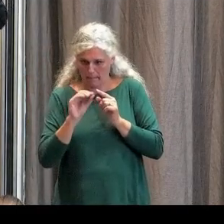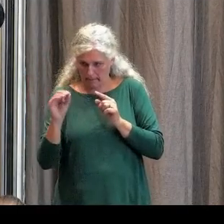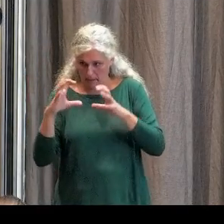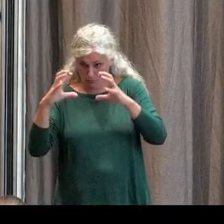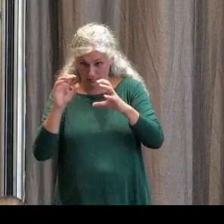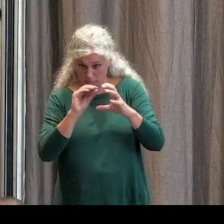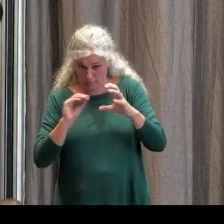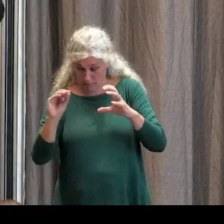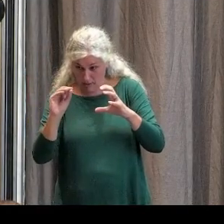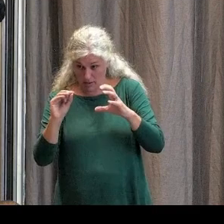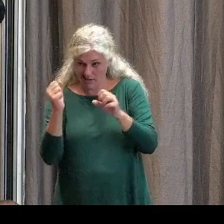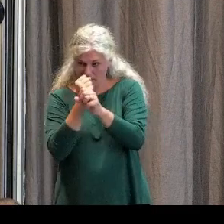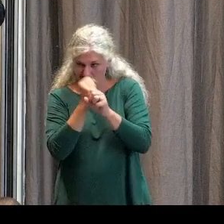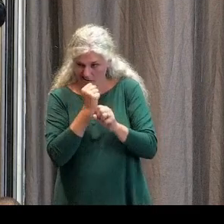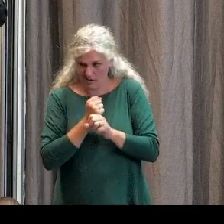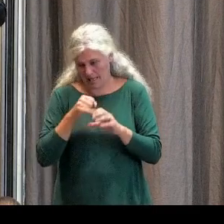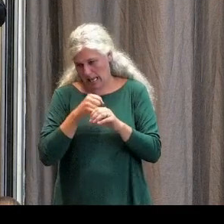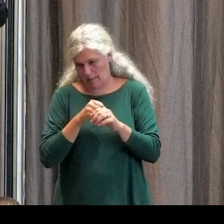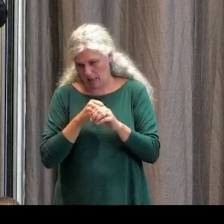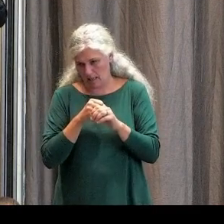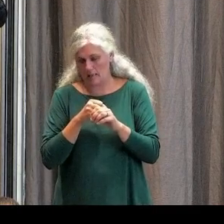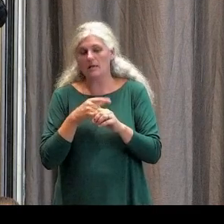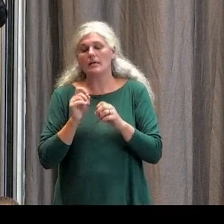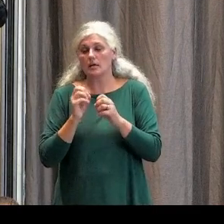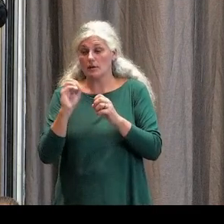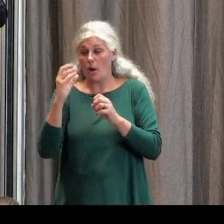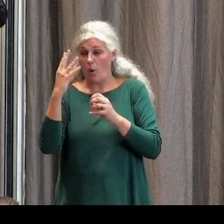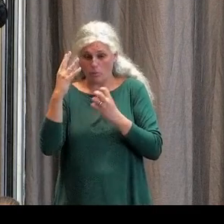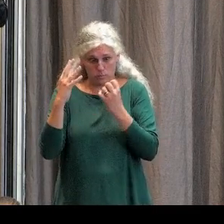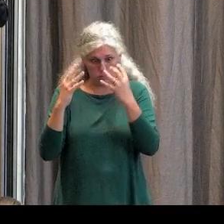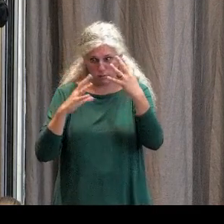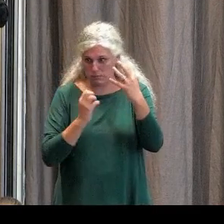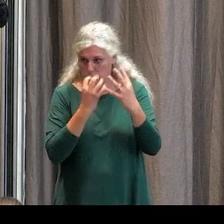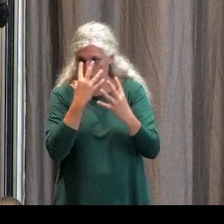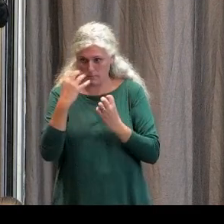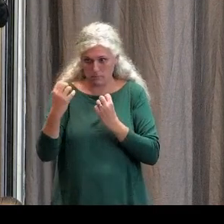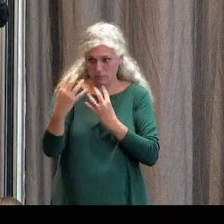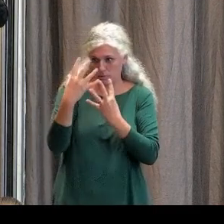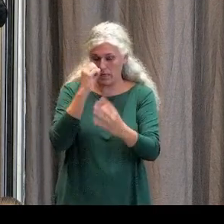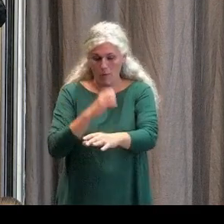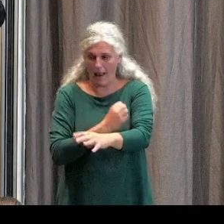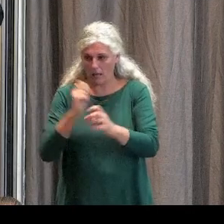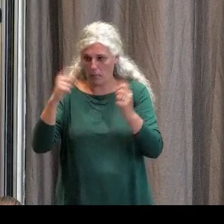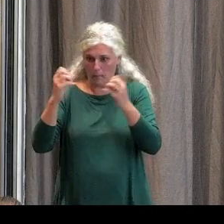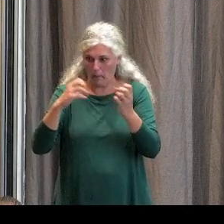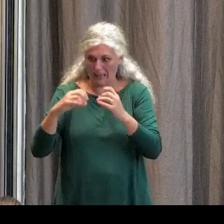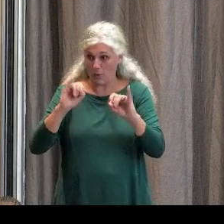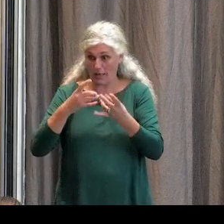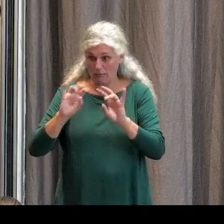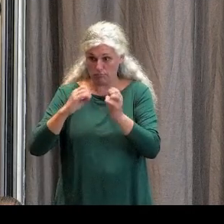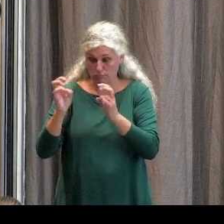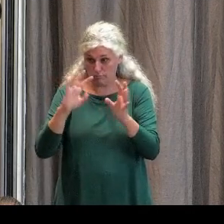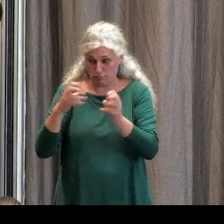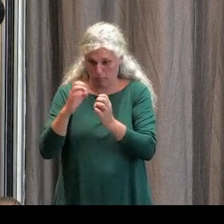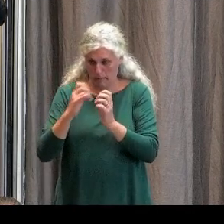been stained with a chemical that glows when those electrical signals go very quickly. So